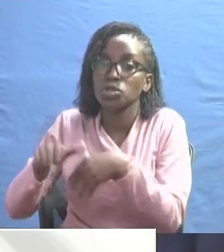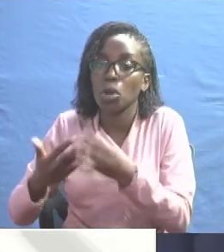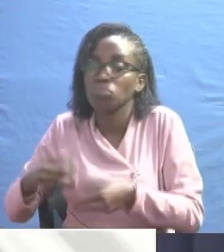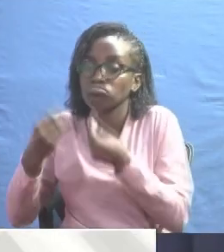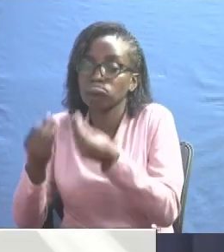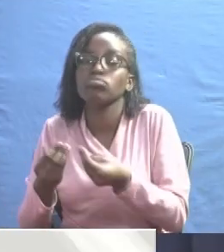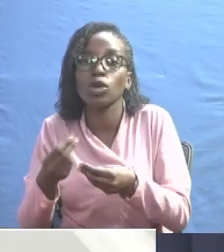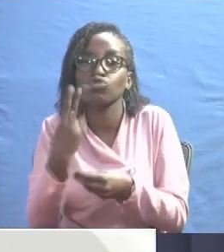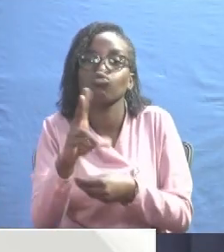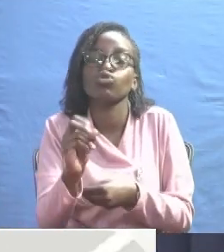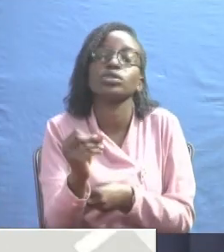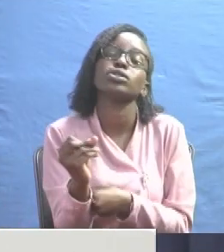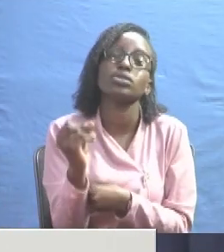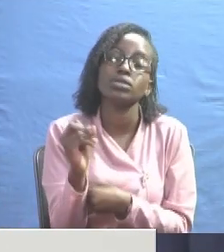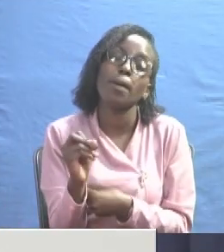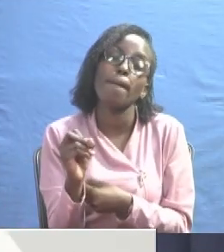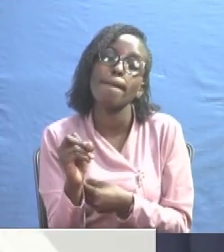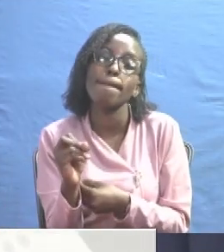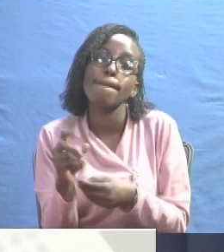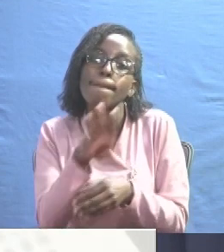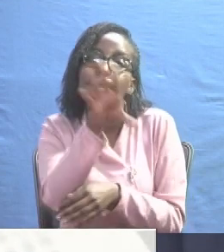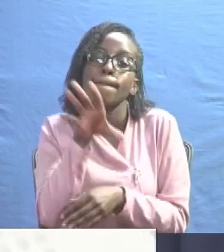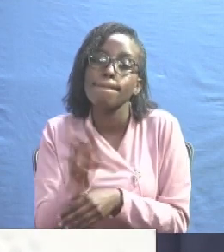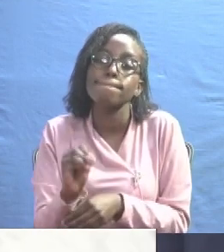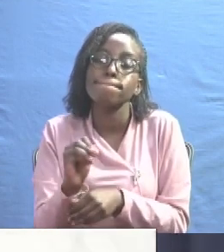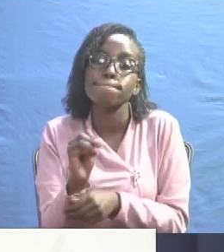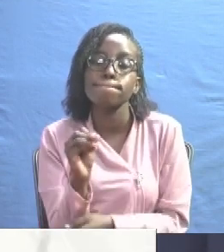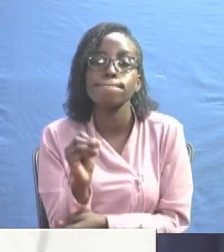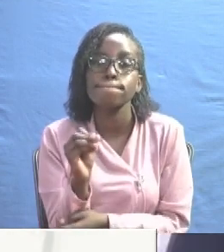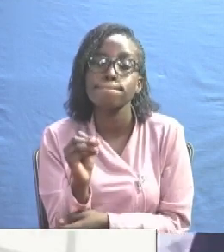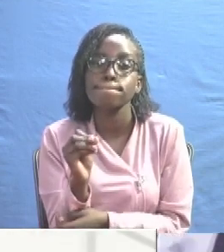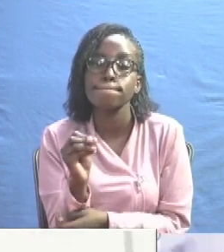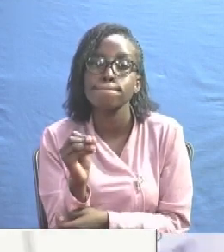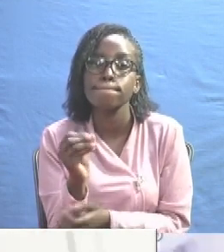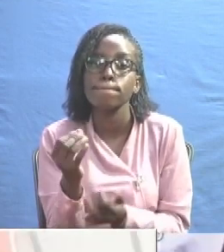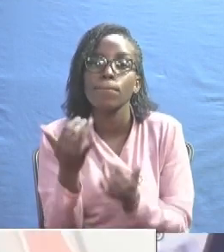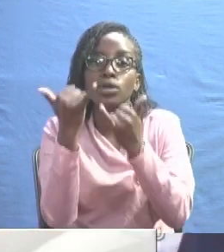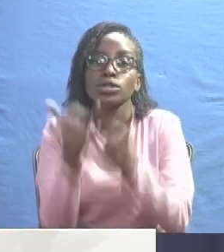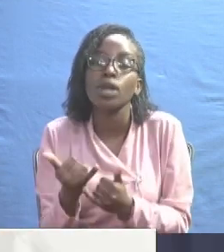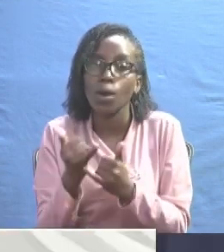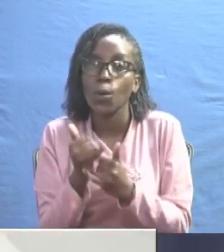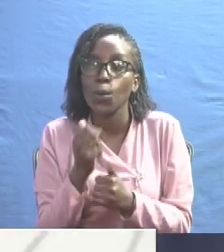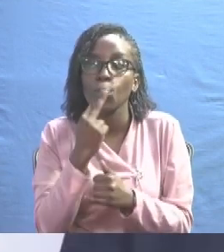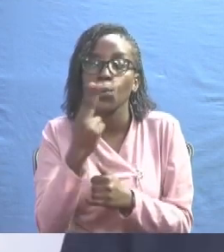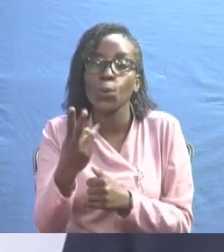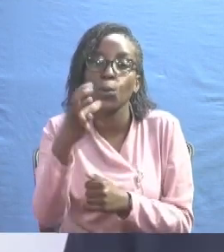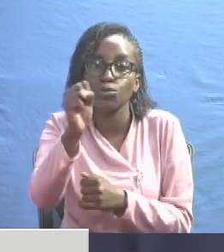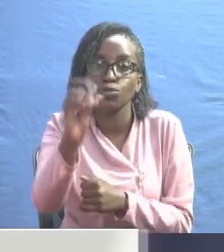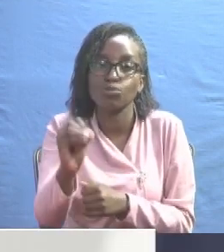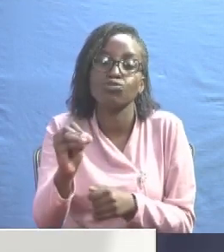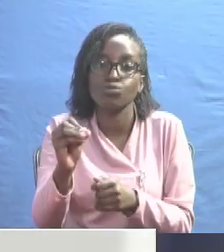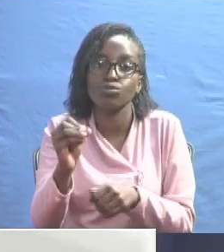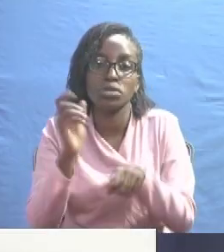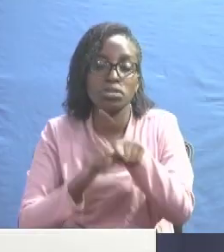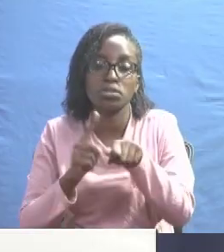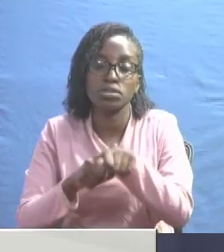20%. I think currently we are production of about 250,000 metric tons roughly, and we are consuming about